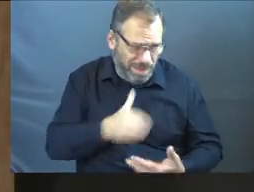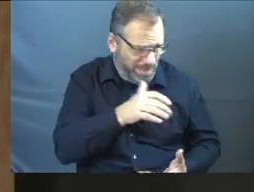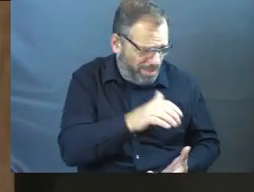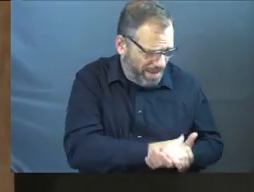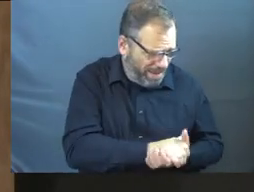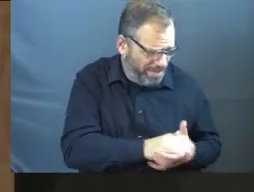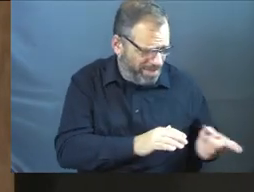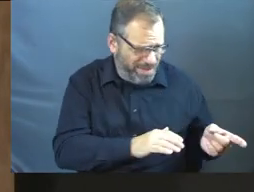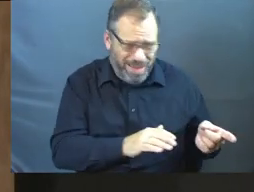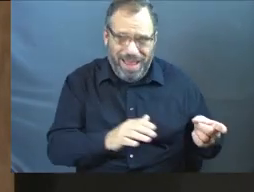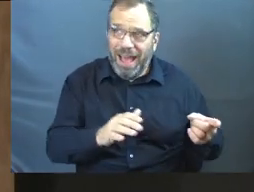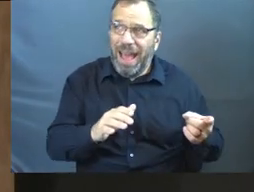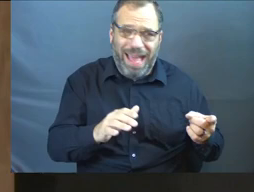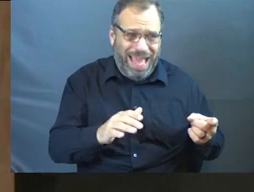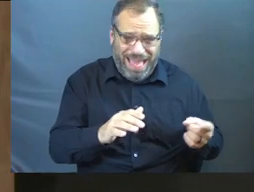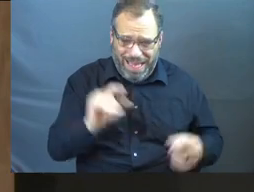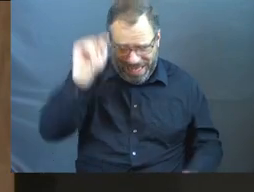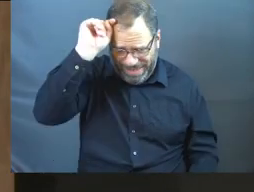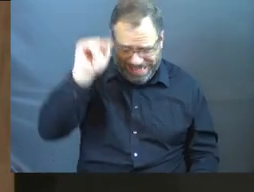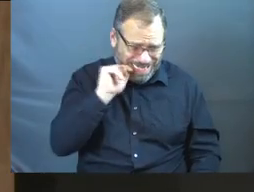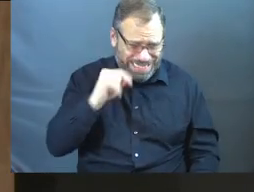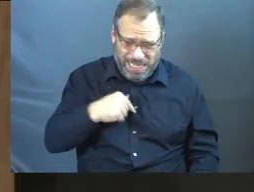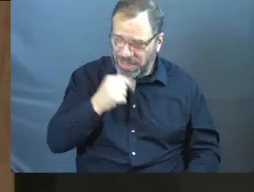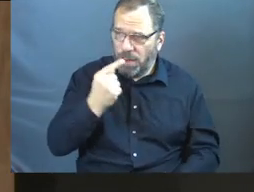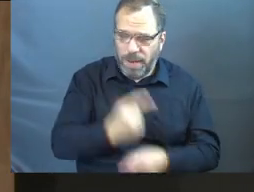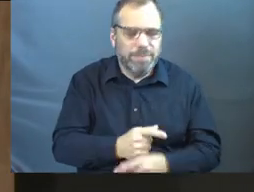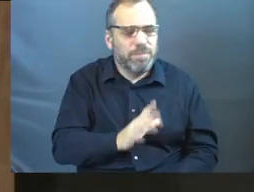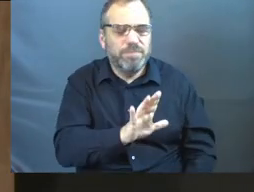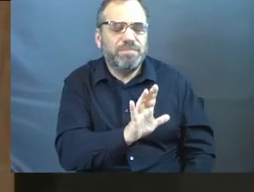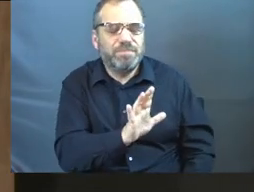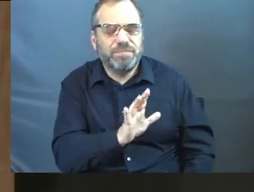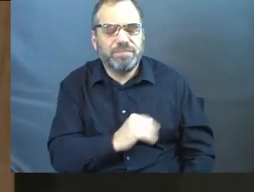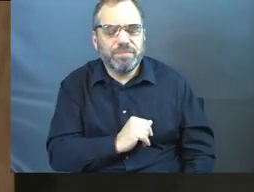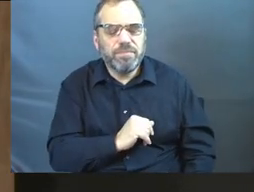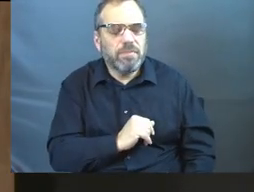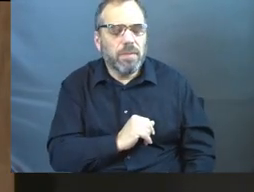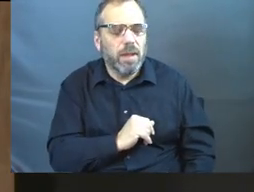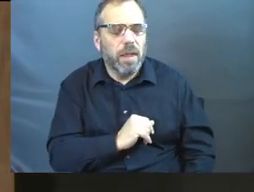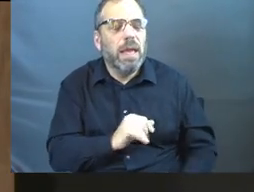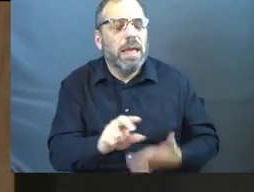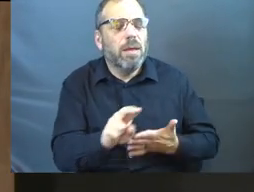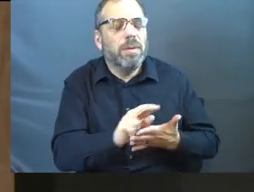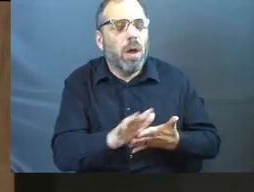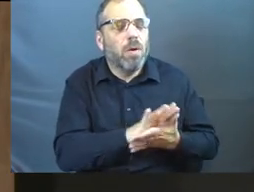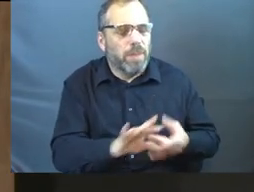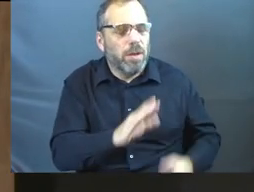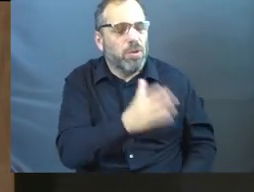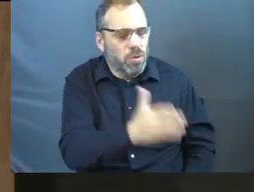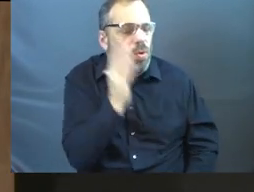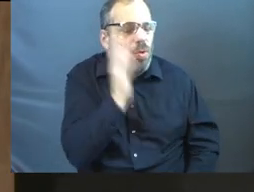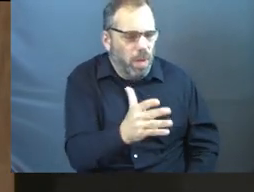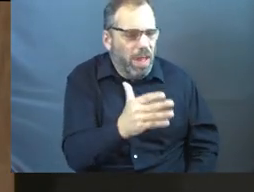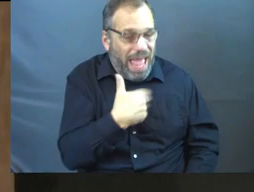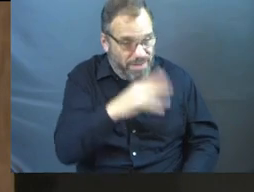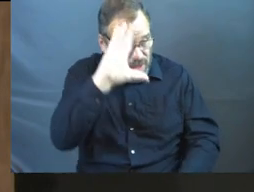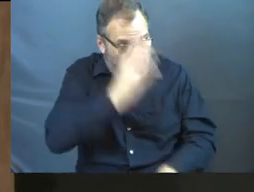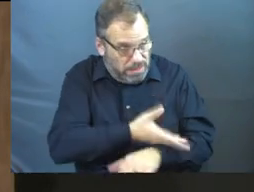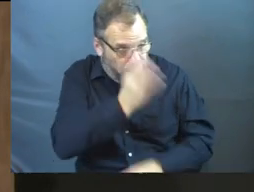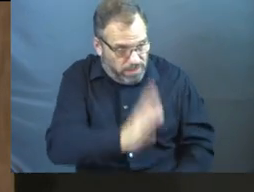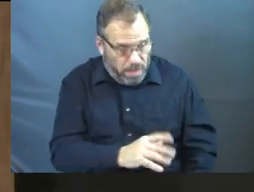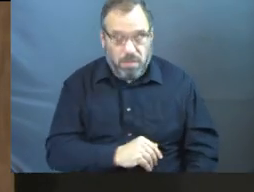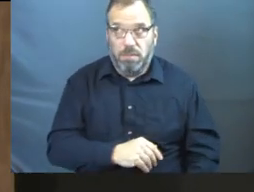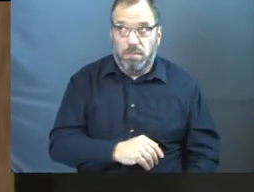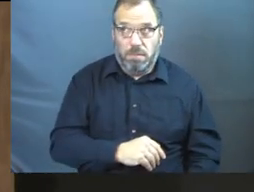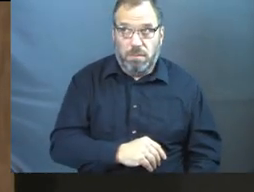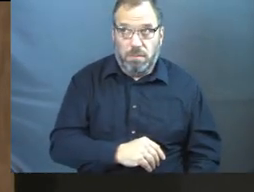married. I'm just a teenager. This isn't right. It's like, yeah, well, it's going to be the Holy Spirit. You're going to have the Son of God. It's